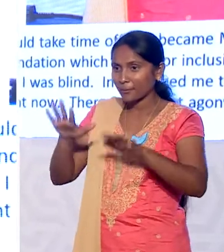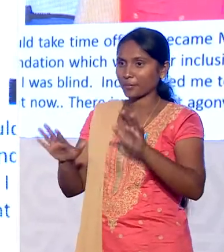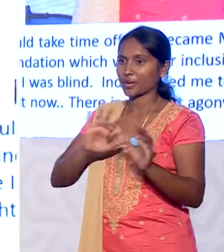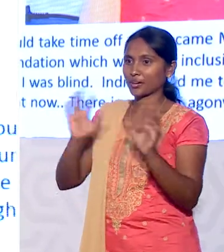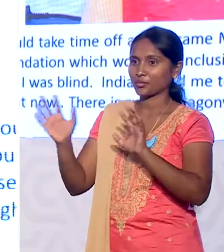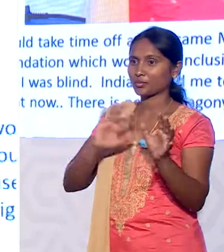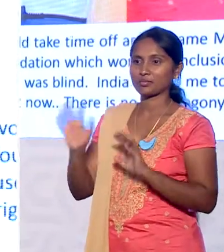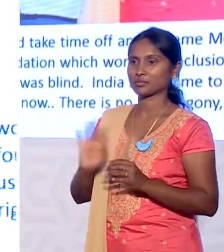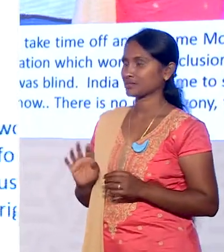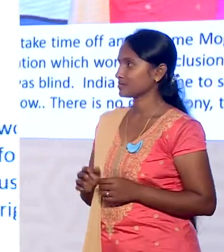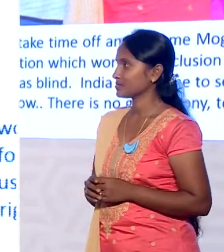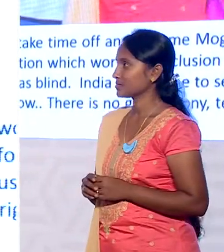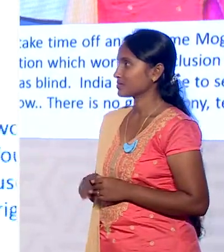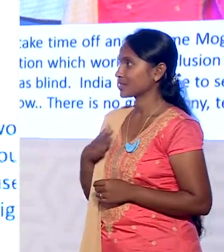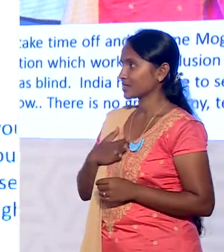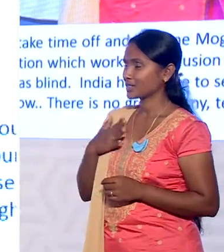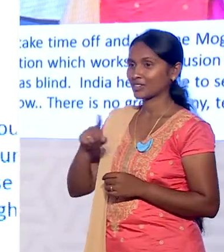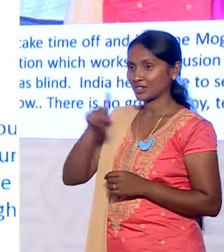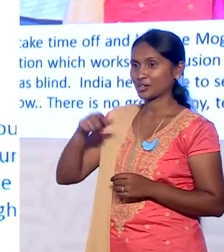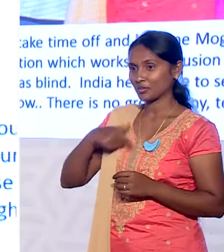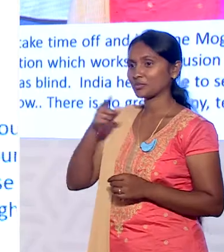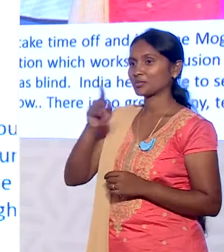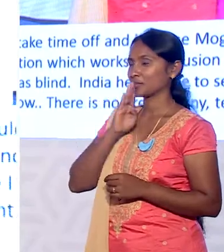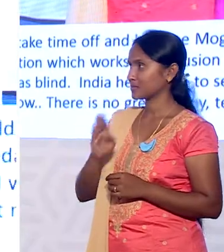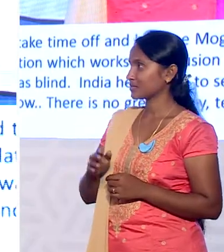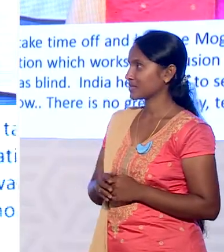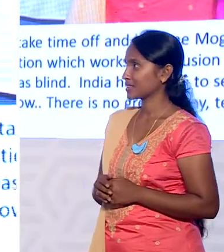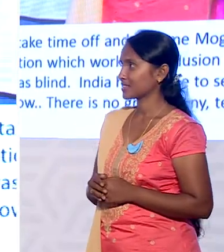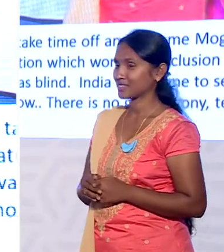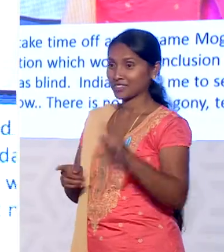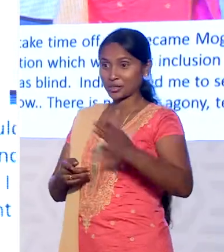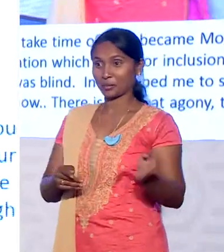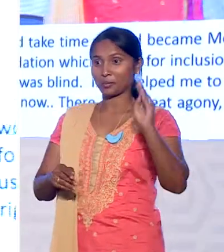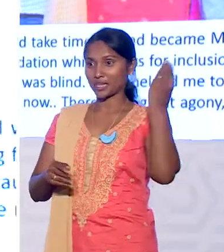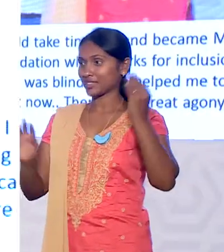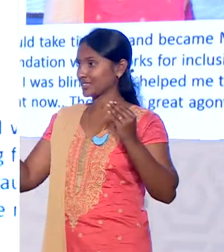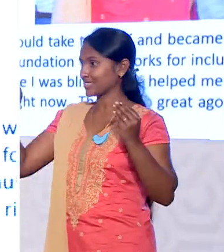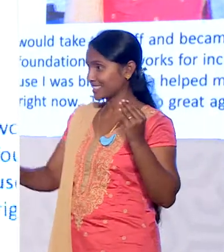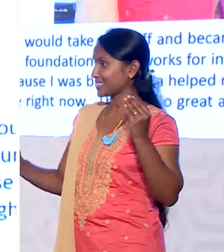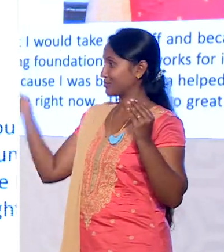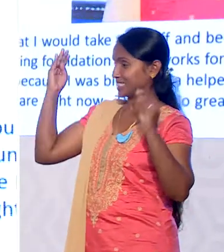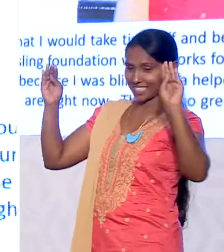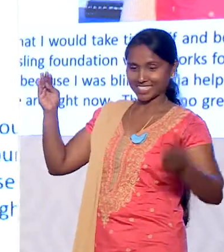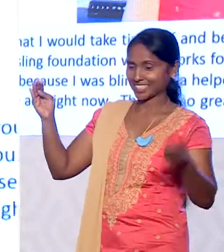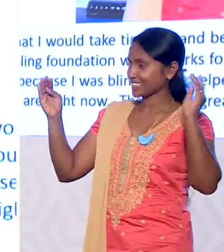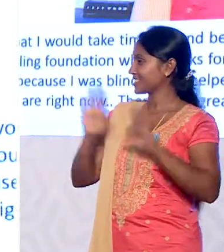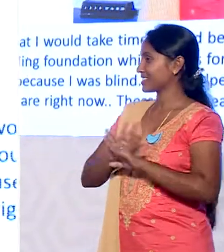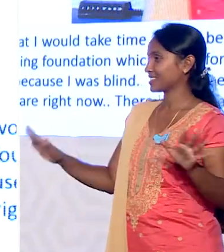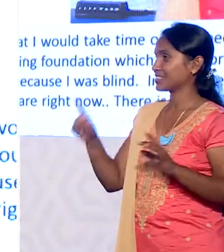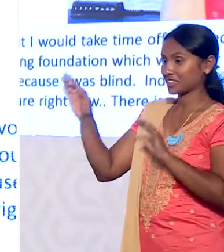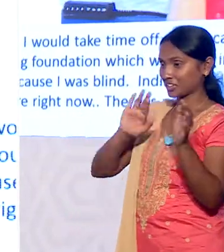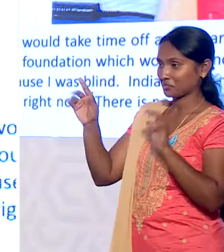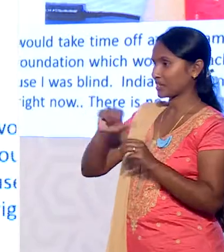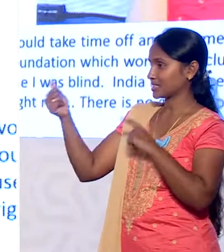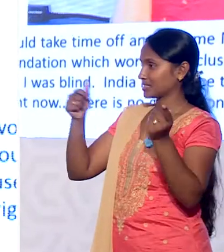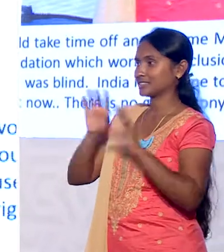Please. You are the best you can be. They are not better than you. There is no them and us. You are just perfect